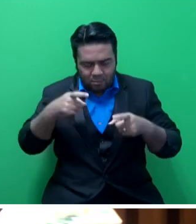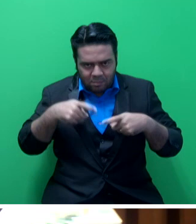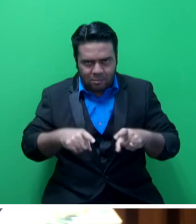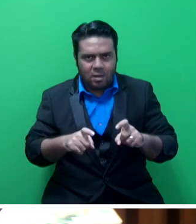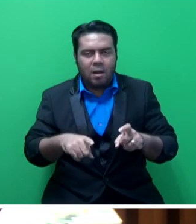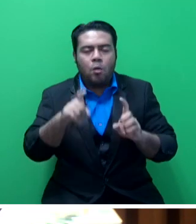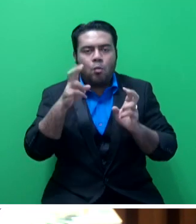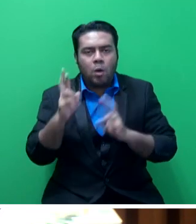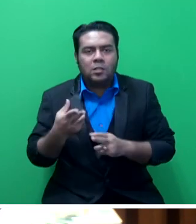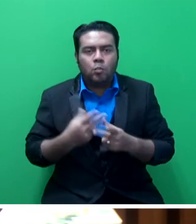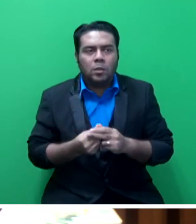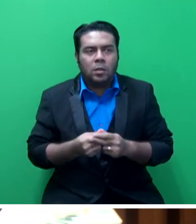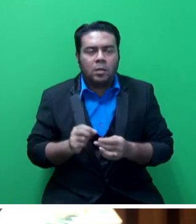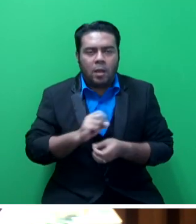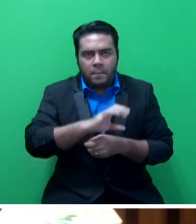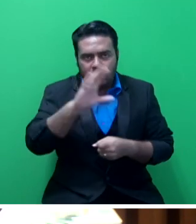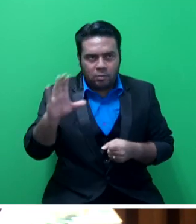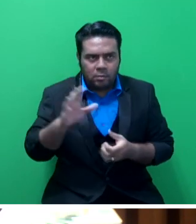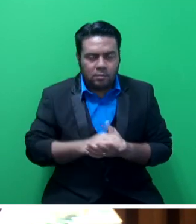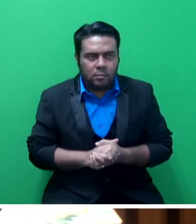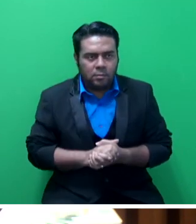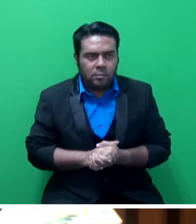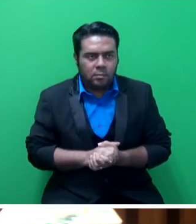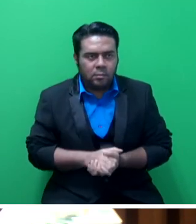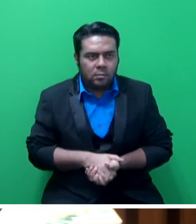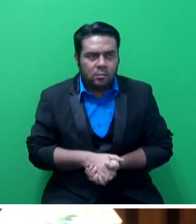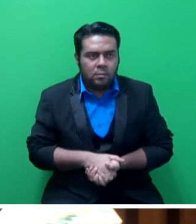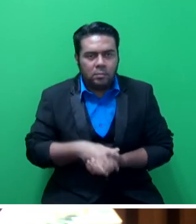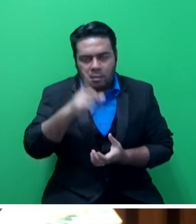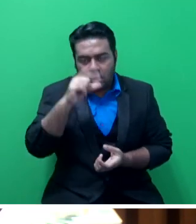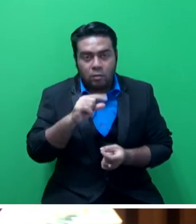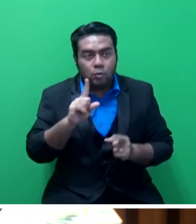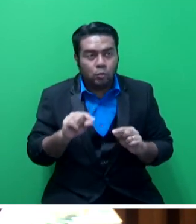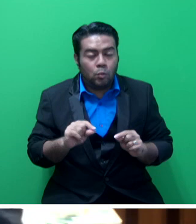Commission. And then the Commission, of course, Mr. Speaker, sir, can do what is